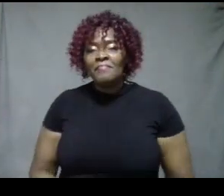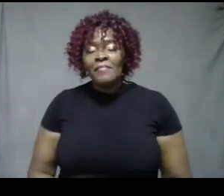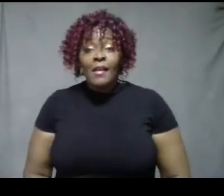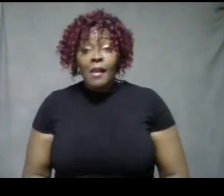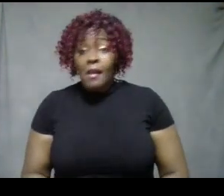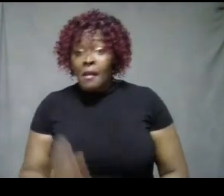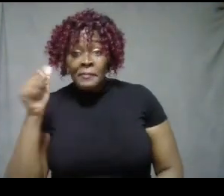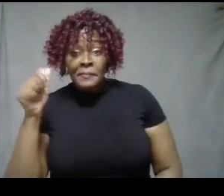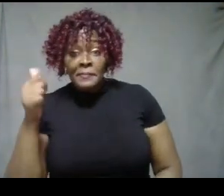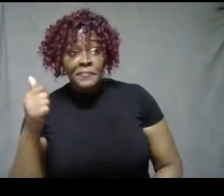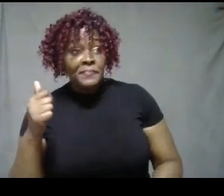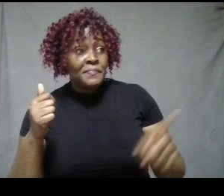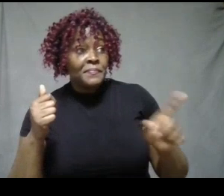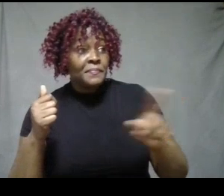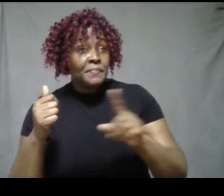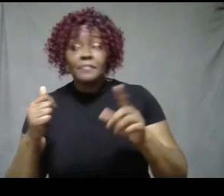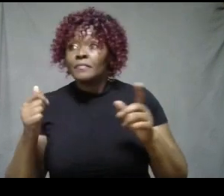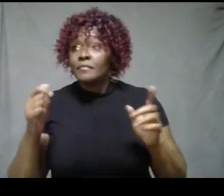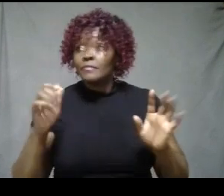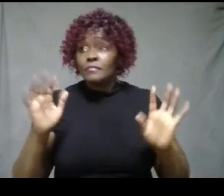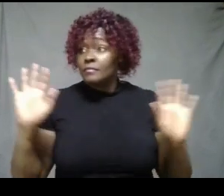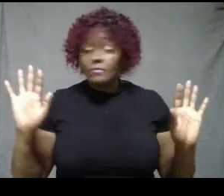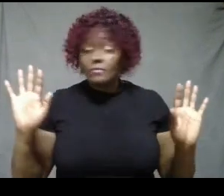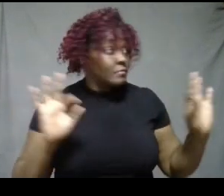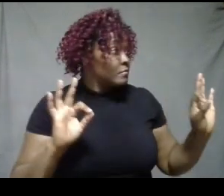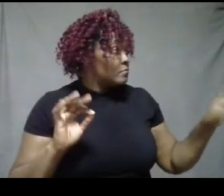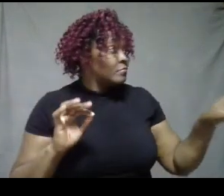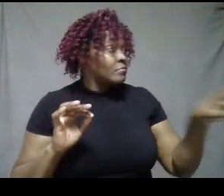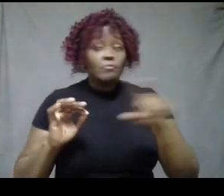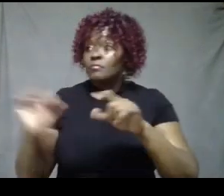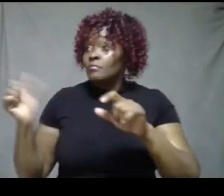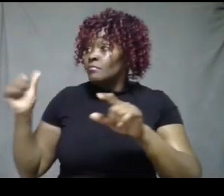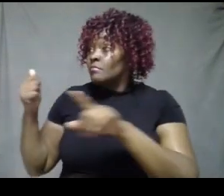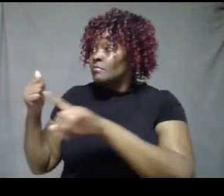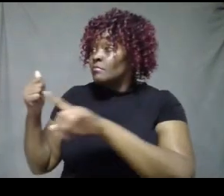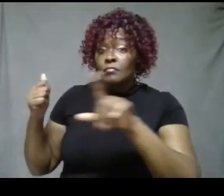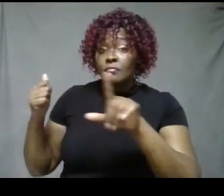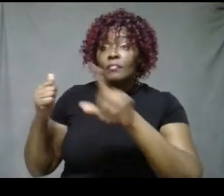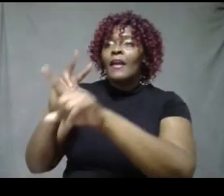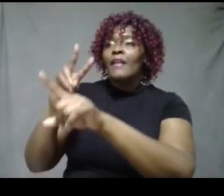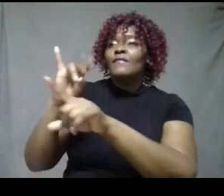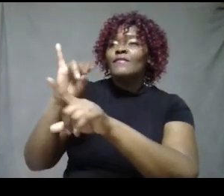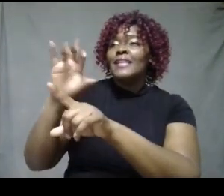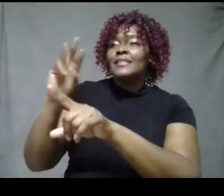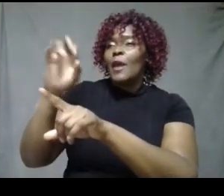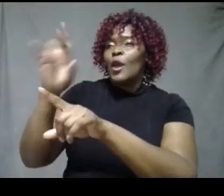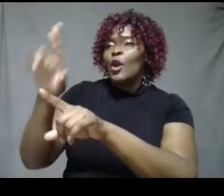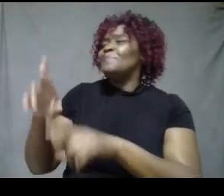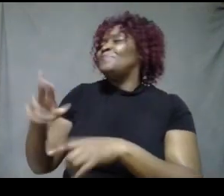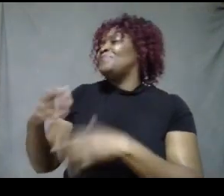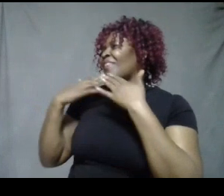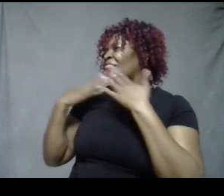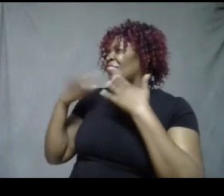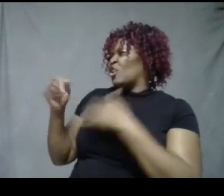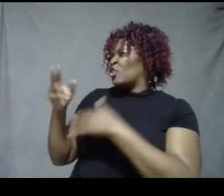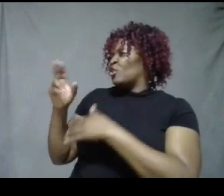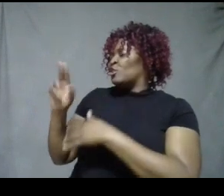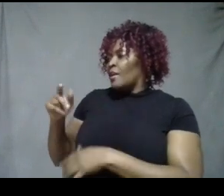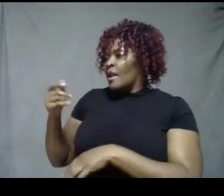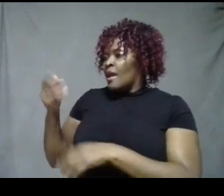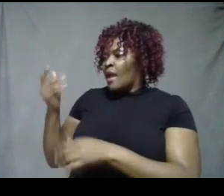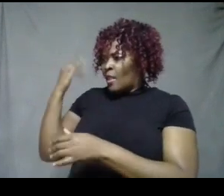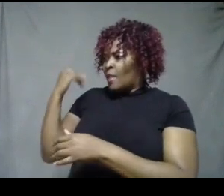Anything else, Commissioner? Nope, that's it. Anything else from my colleagues, Vice Mayor? Thank you, John. I know we met last week and we talked